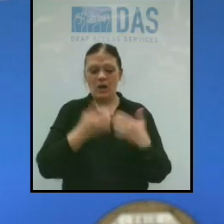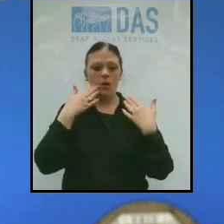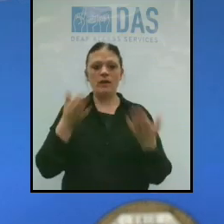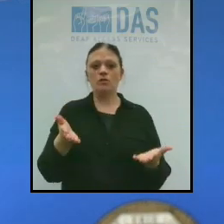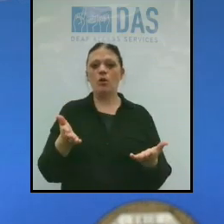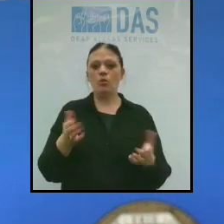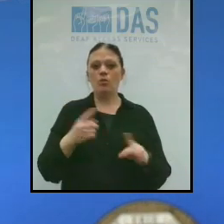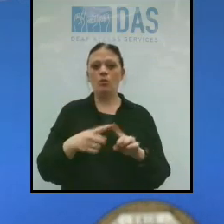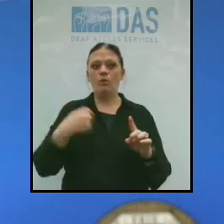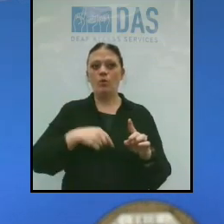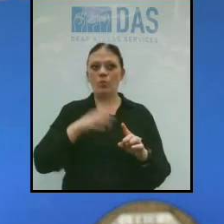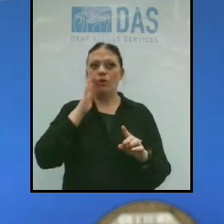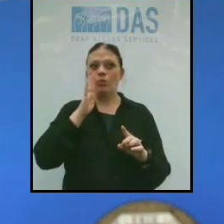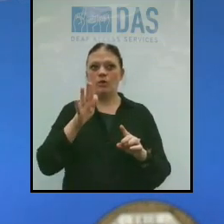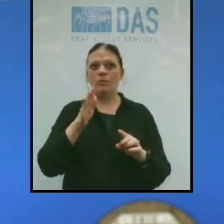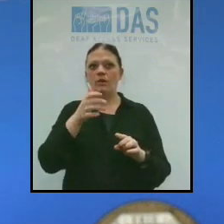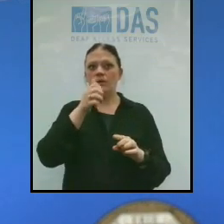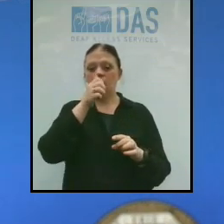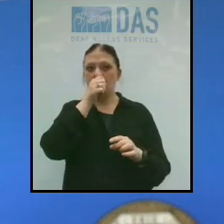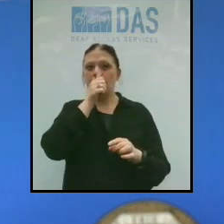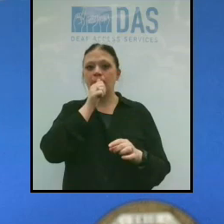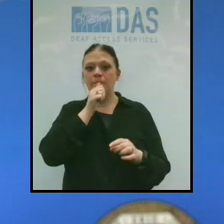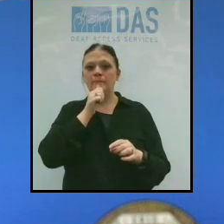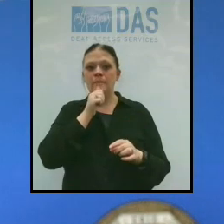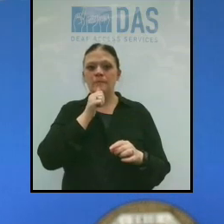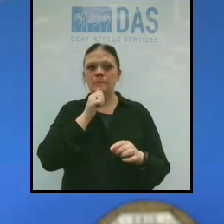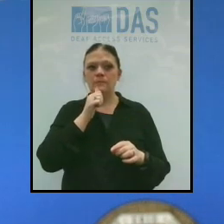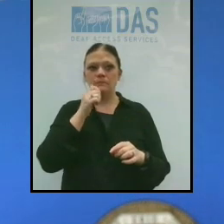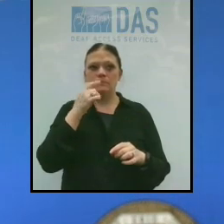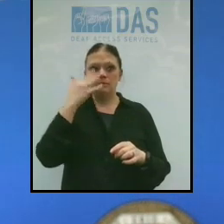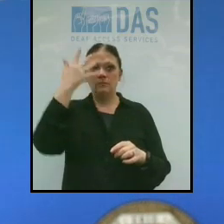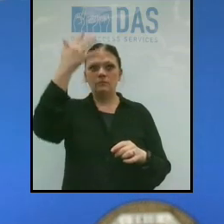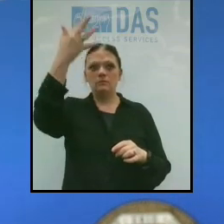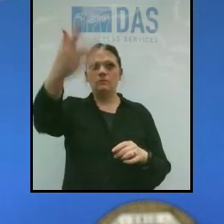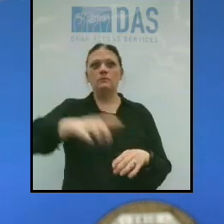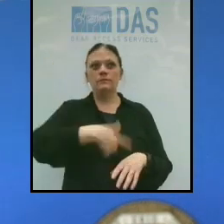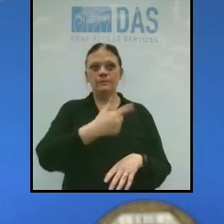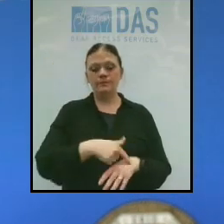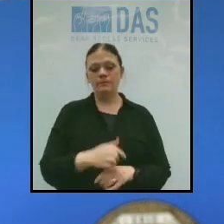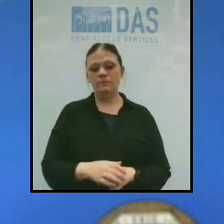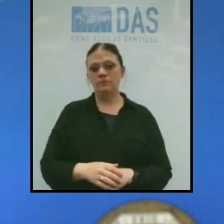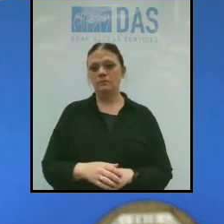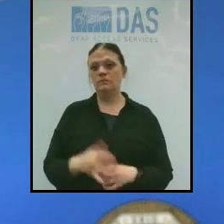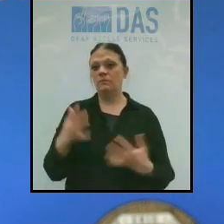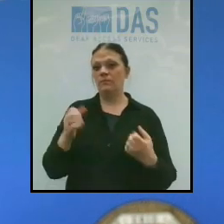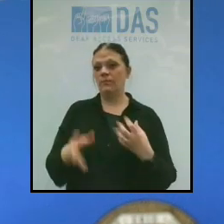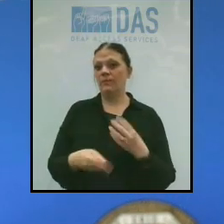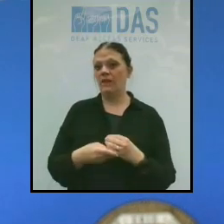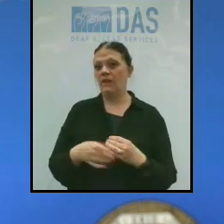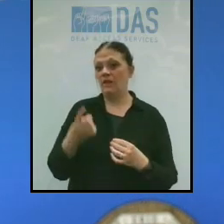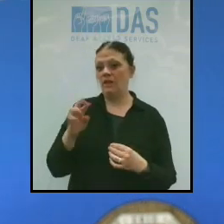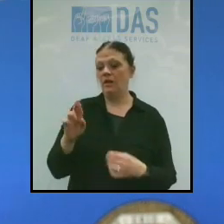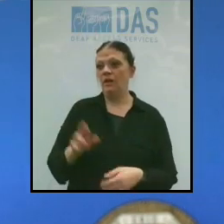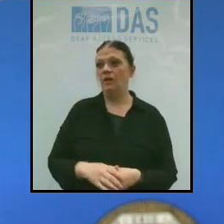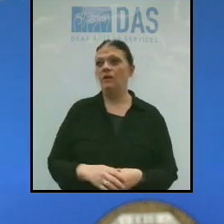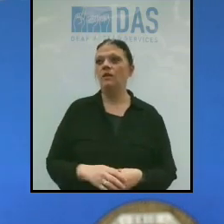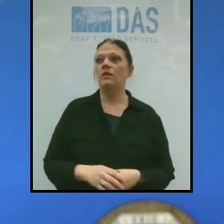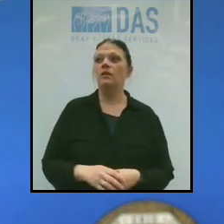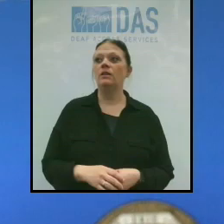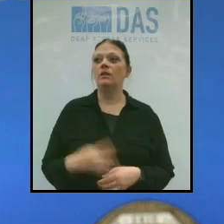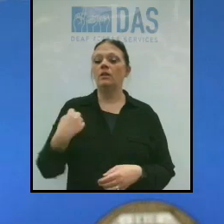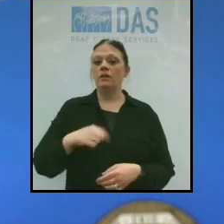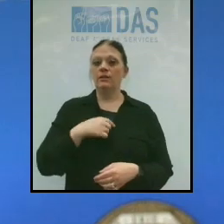but we will be dealing with it for quite some time. Dr. Burstein, would you like to add anything? Yeah, thanks, Mark. So we know